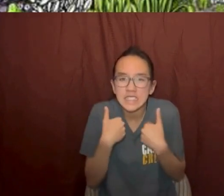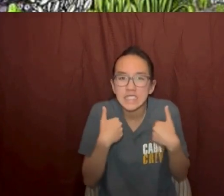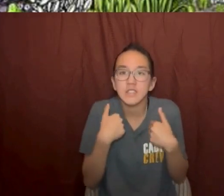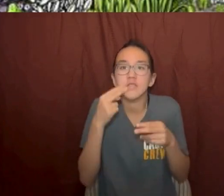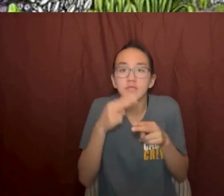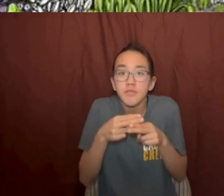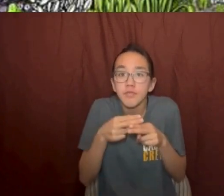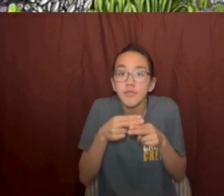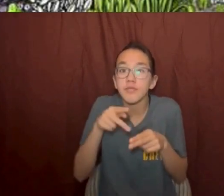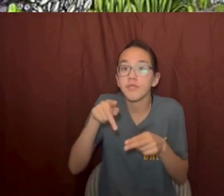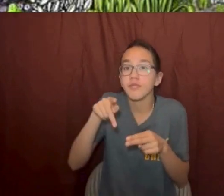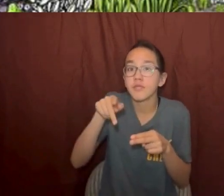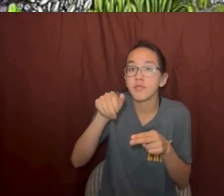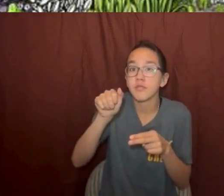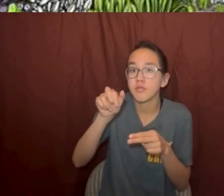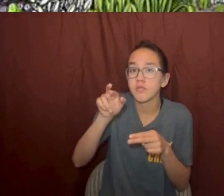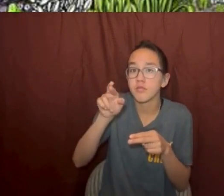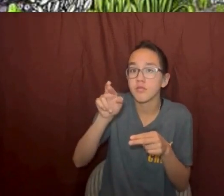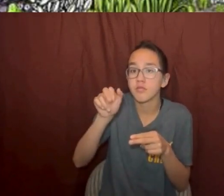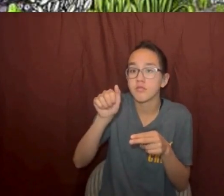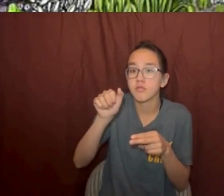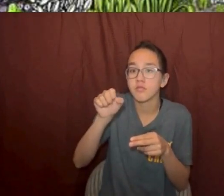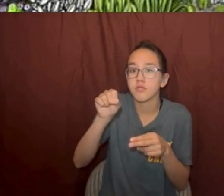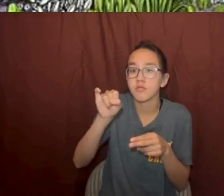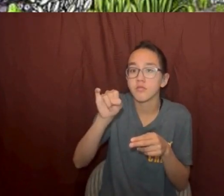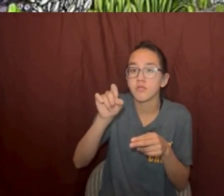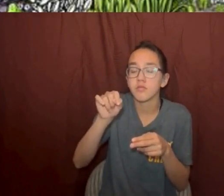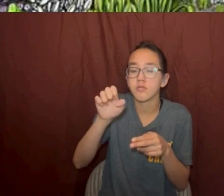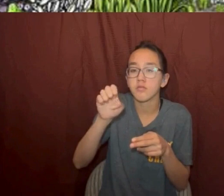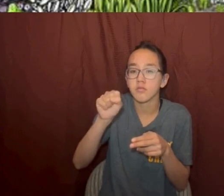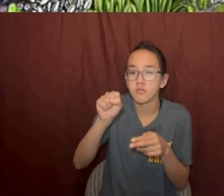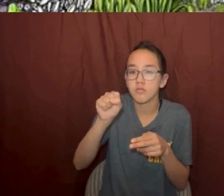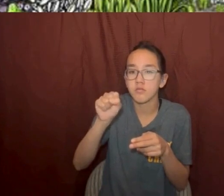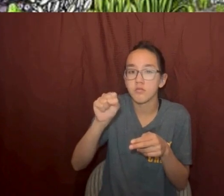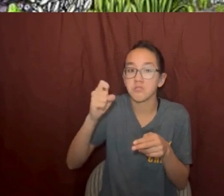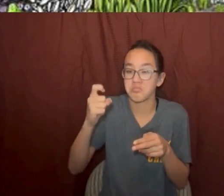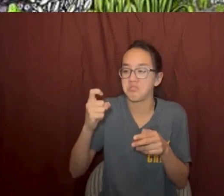There are little creatures called parasites